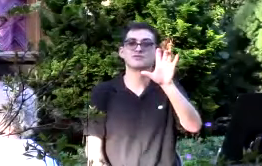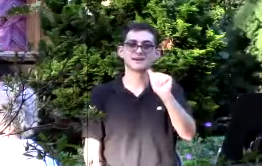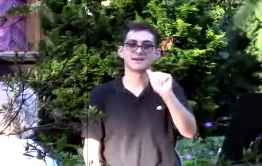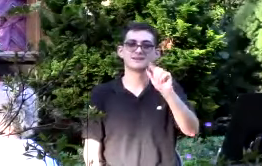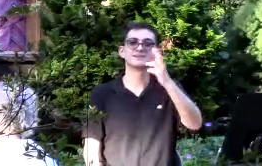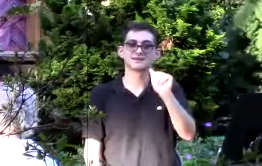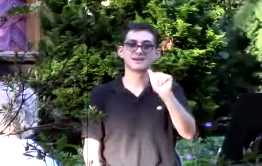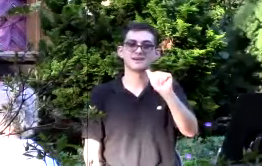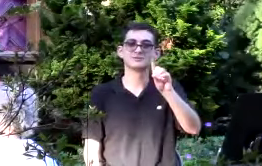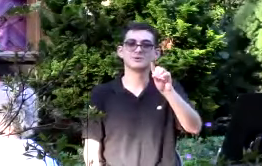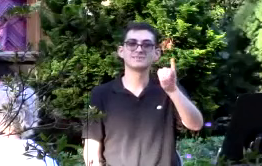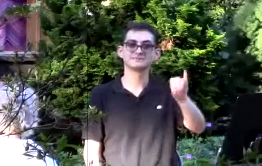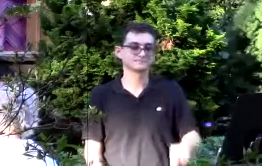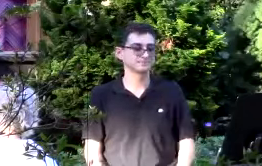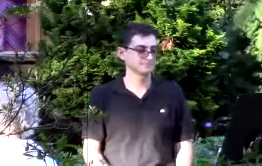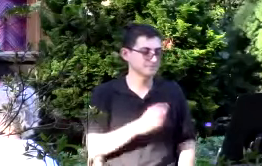138.